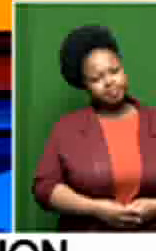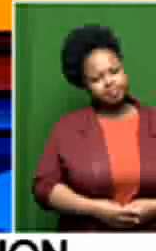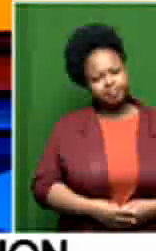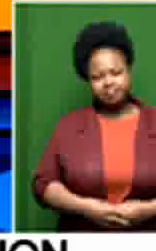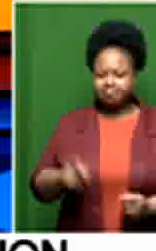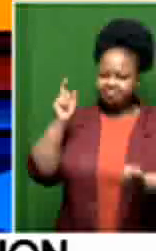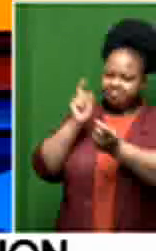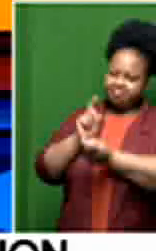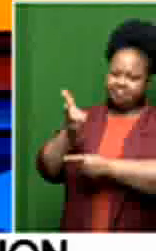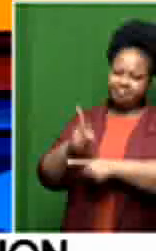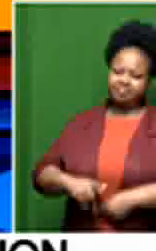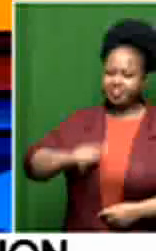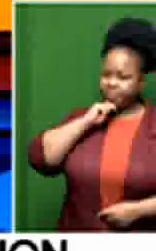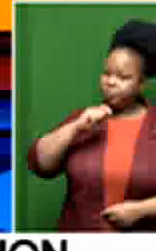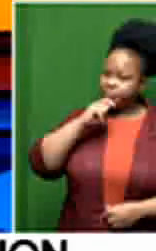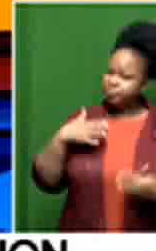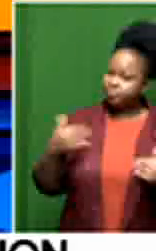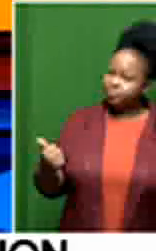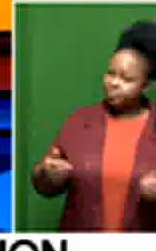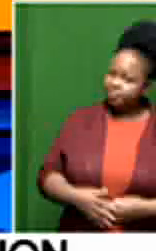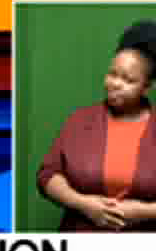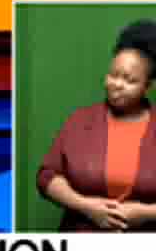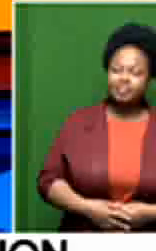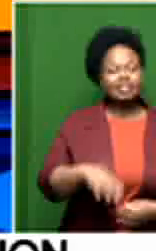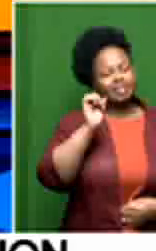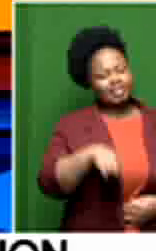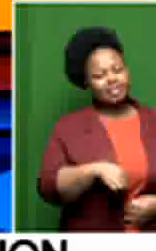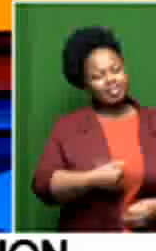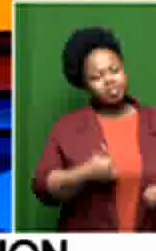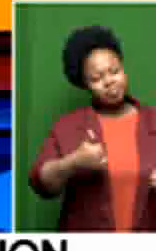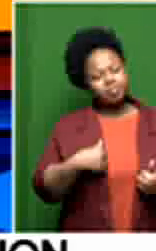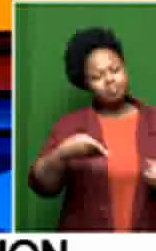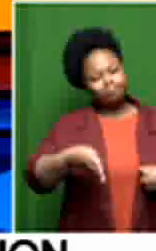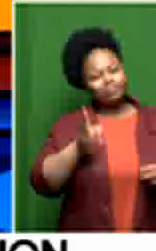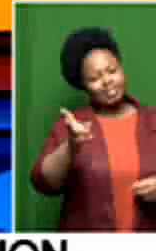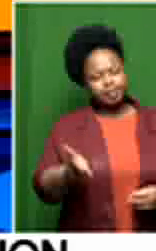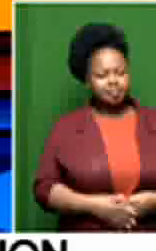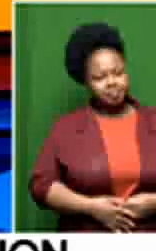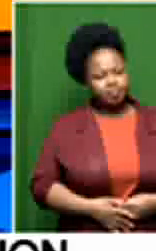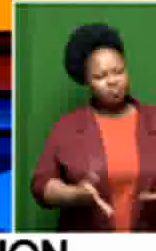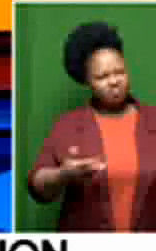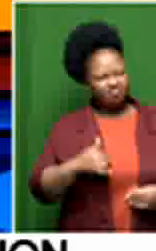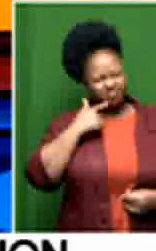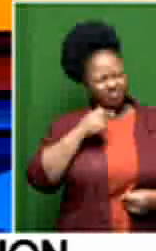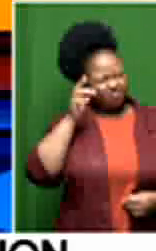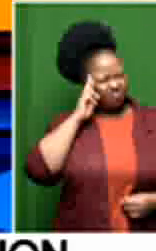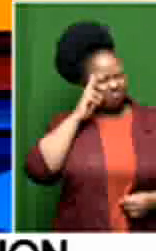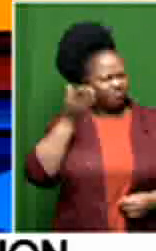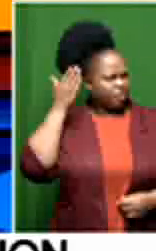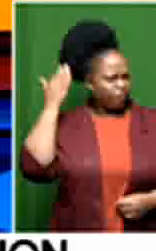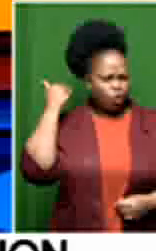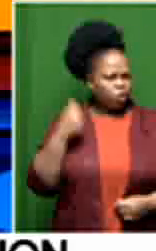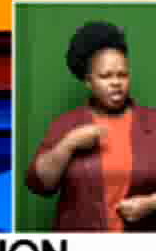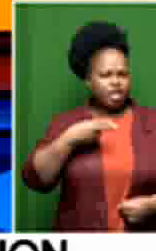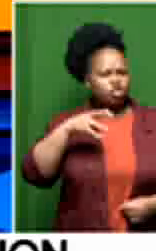We meet once again. Good morning. Good morning. How are you doing, King? Indeed, man. It's good to have you on the show again. And to just refresh our minds as to what